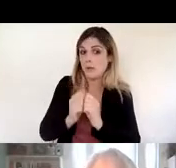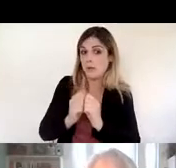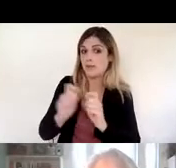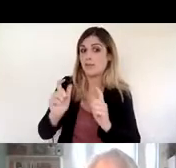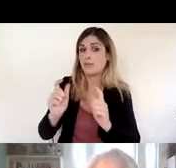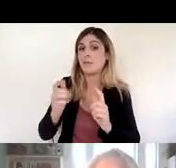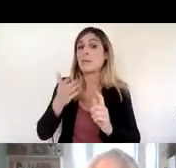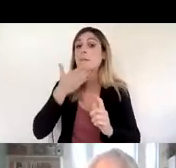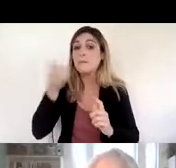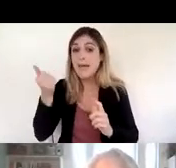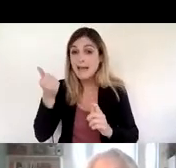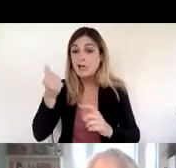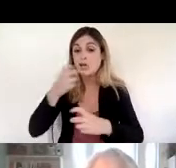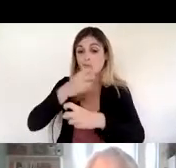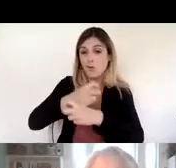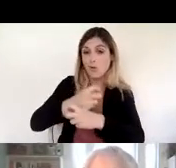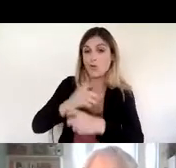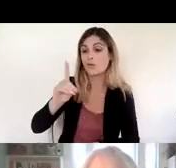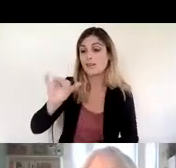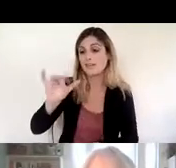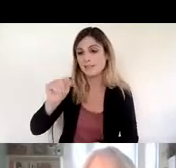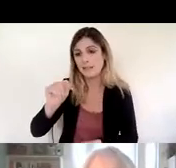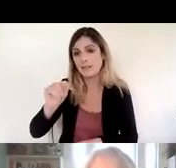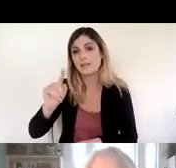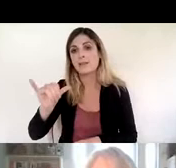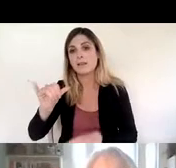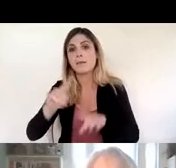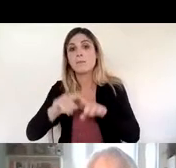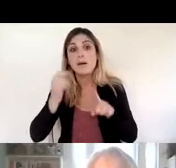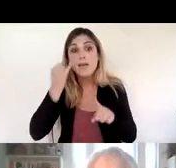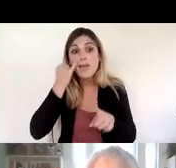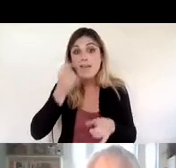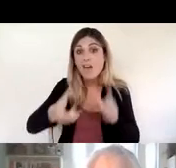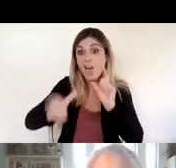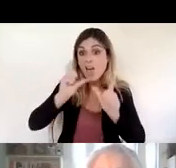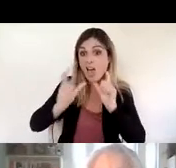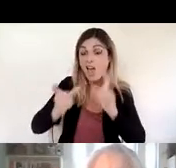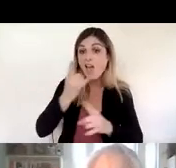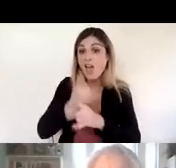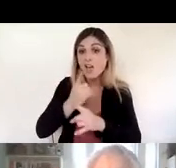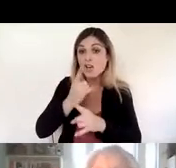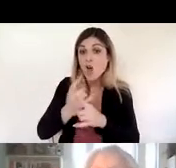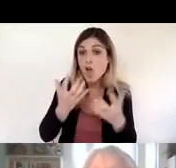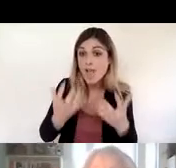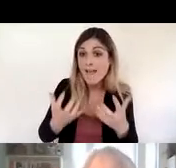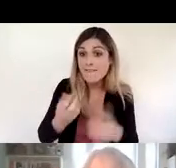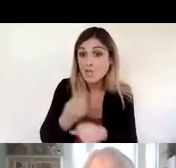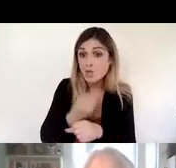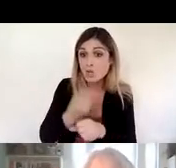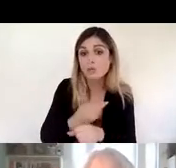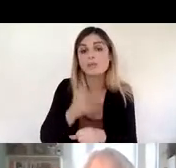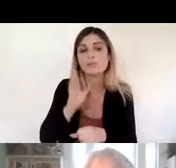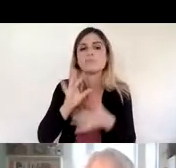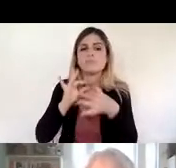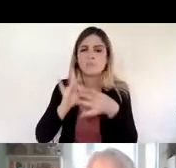heavy alcohol use is pretty consistently associated with poorer bone mineral density, with bone loss. And it's also